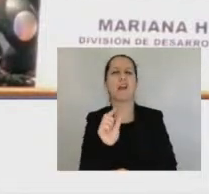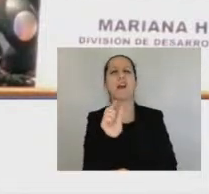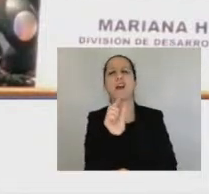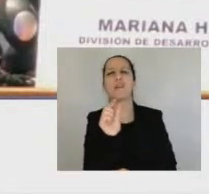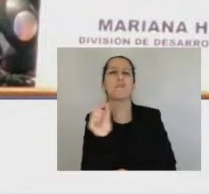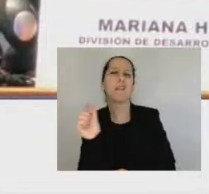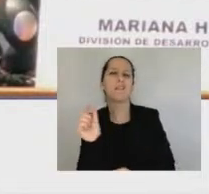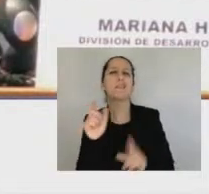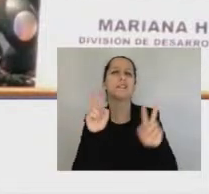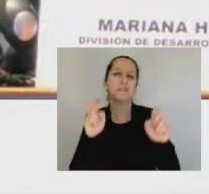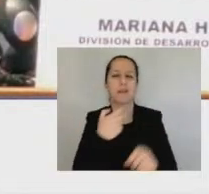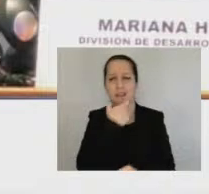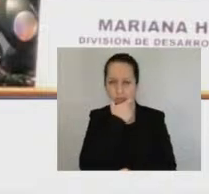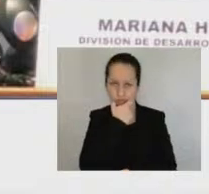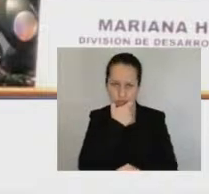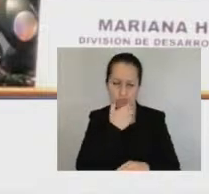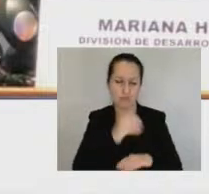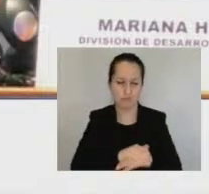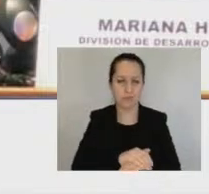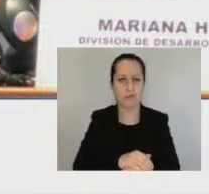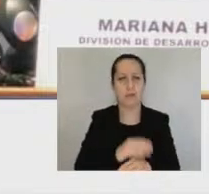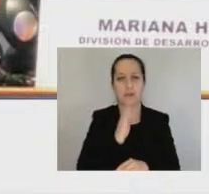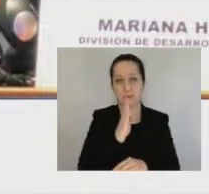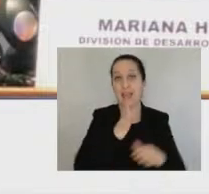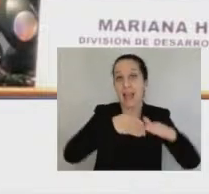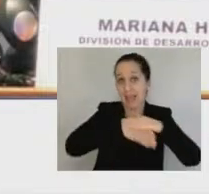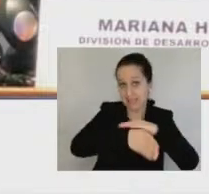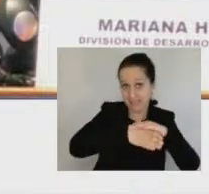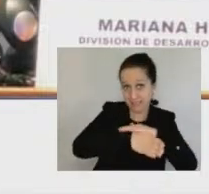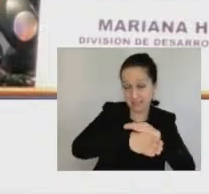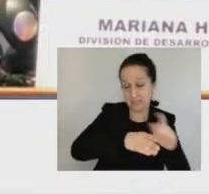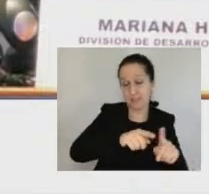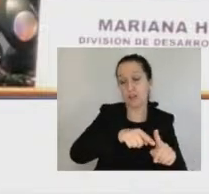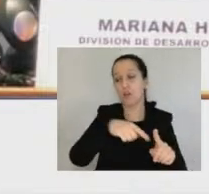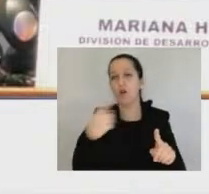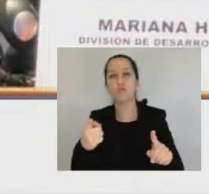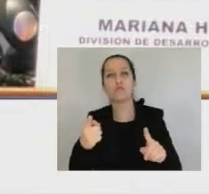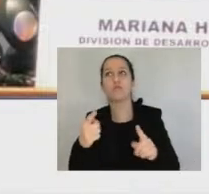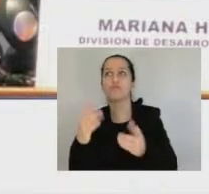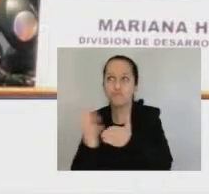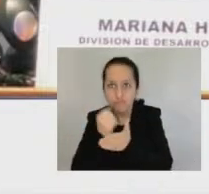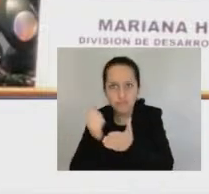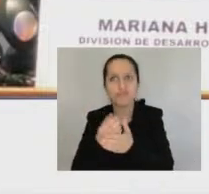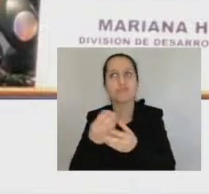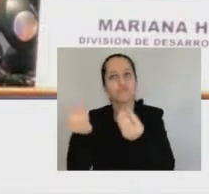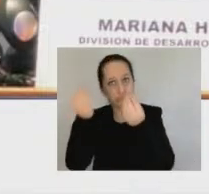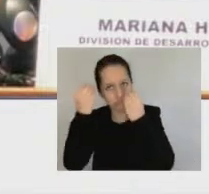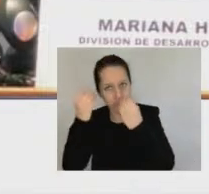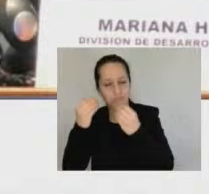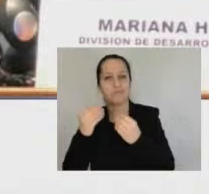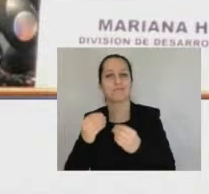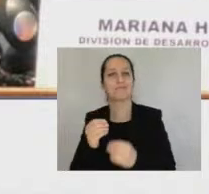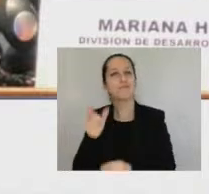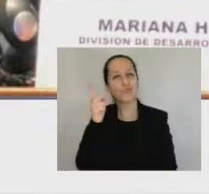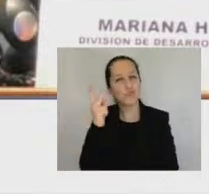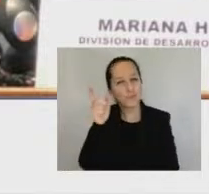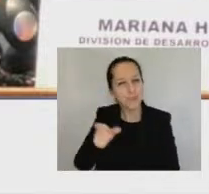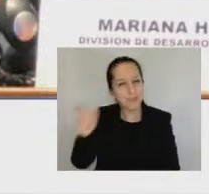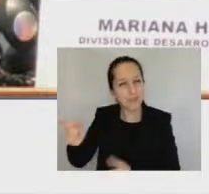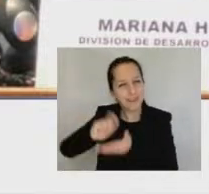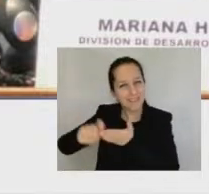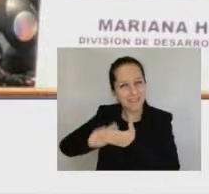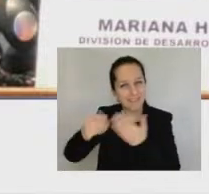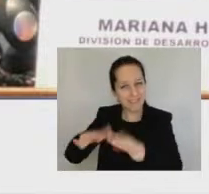is built between P, the access rate, and residual of opportunities as done